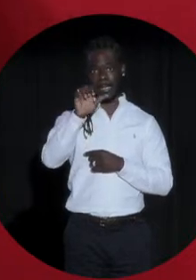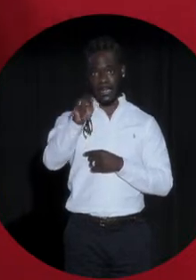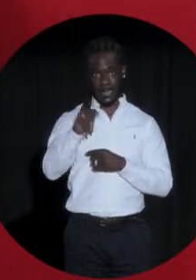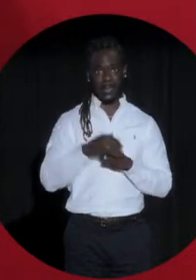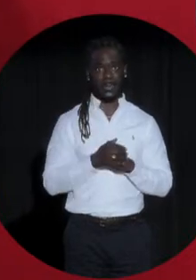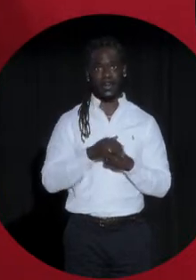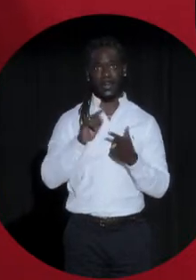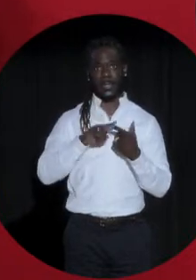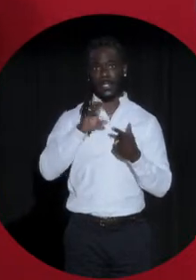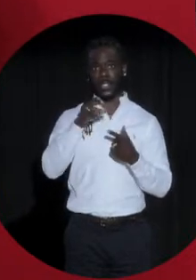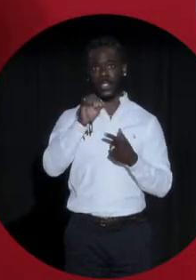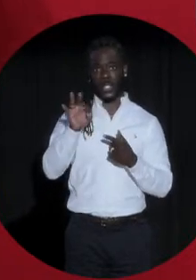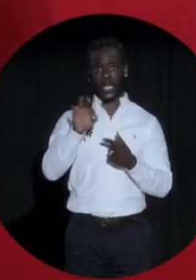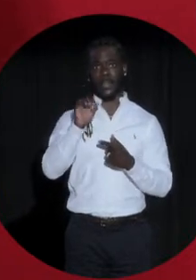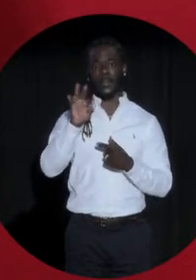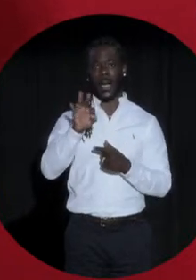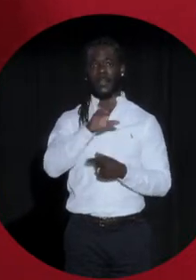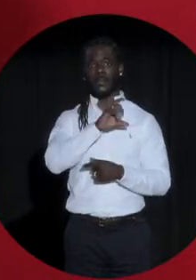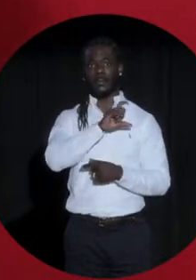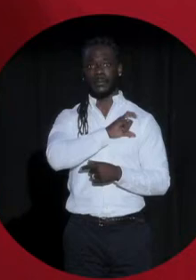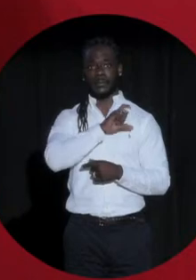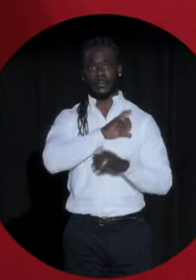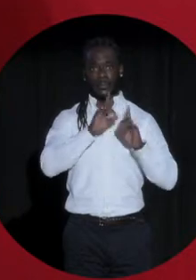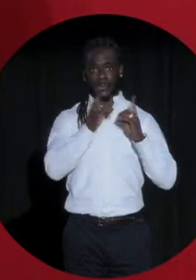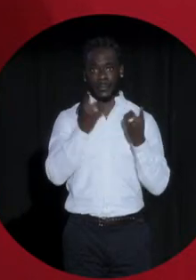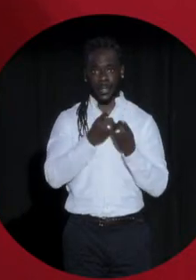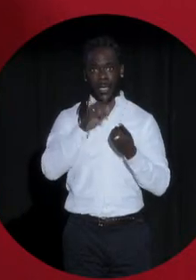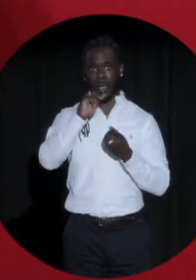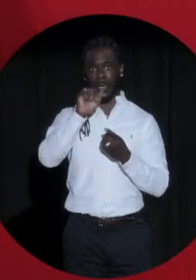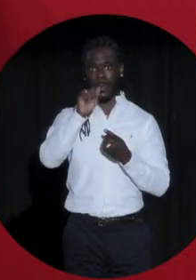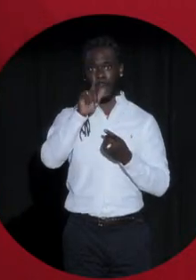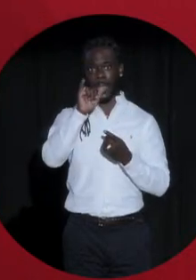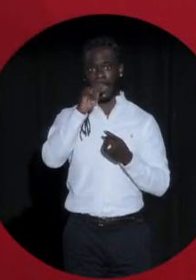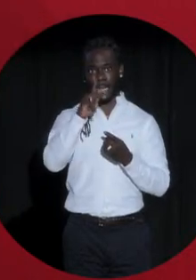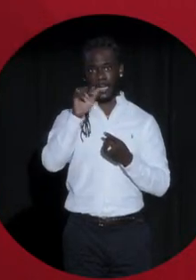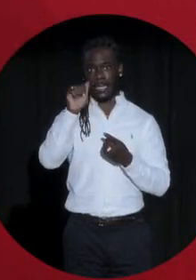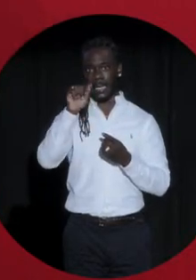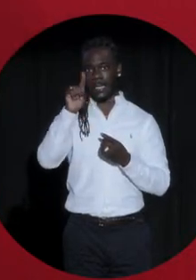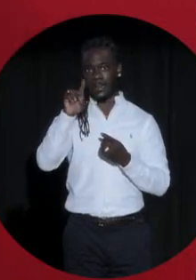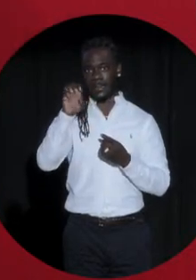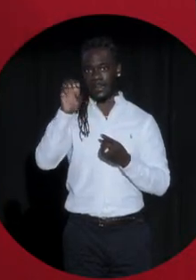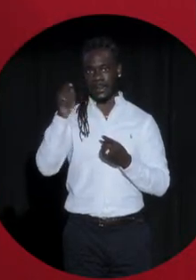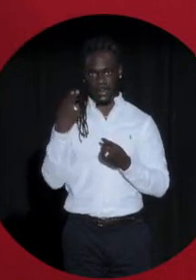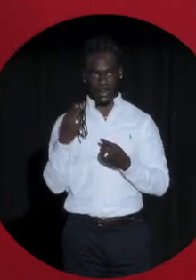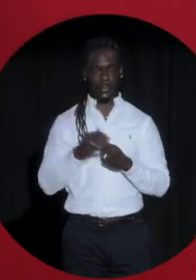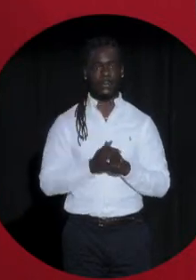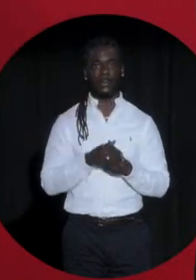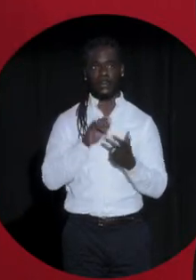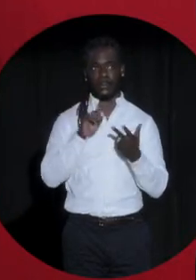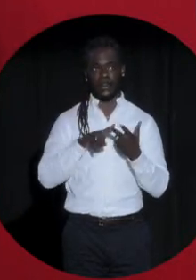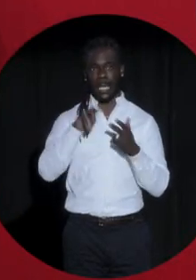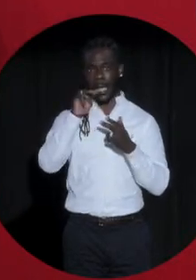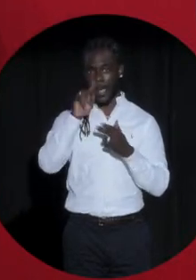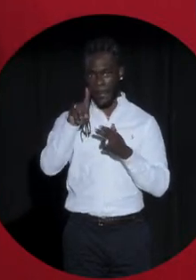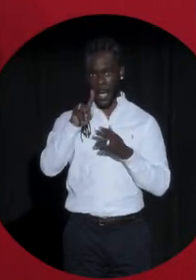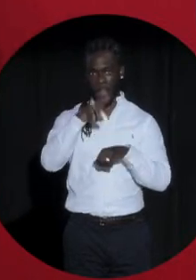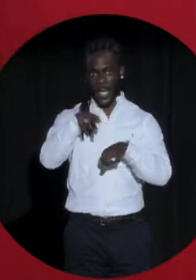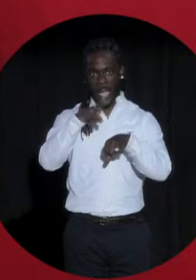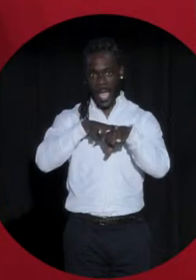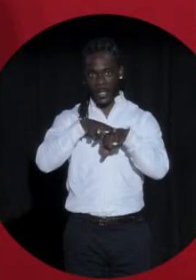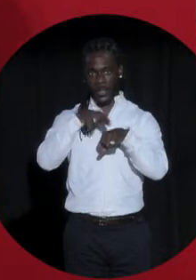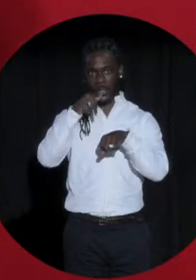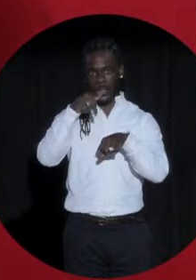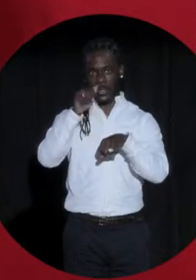Chief of Prince George's County Police, Malik Aziz, and the Maryland